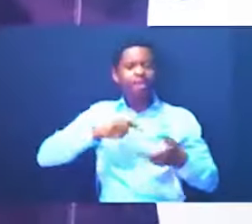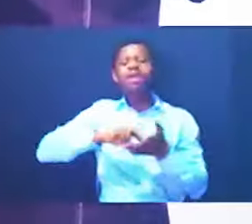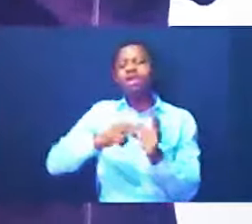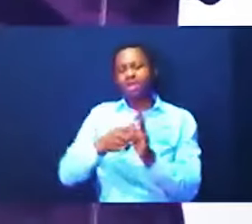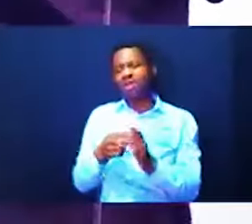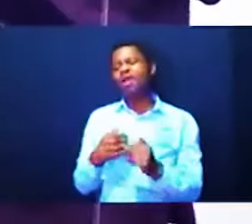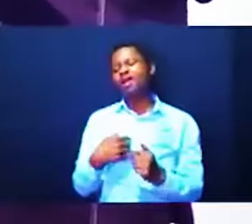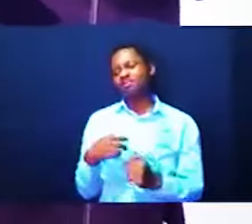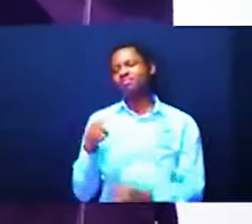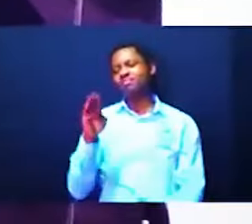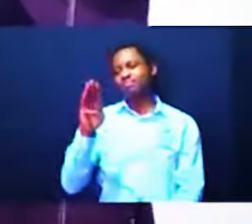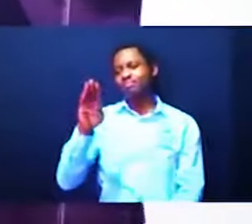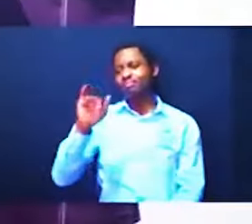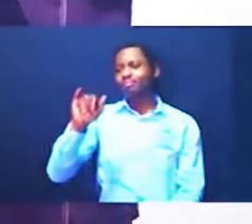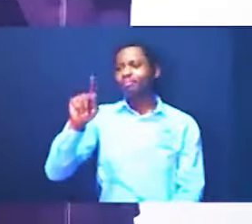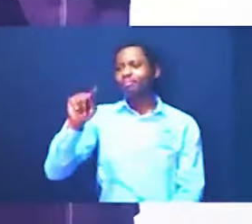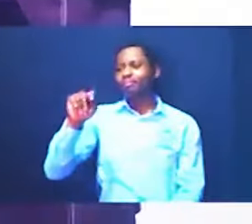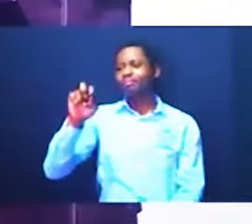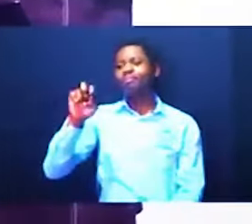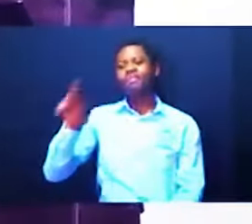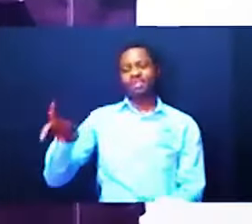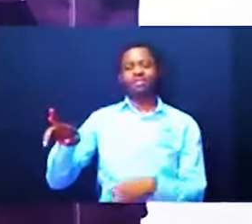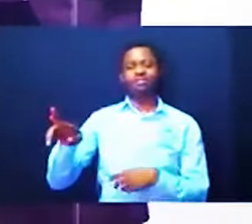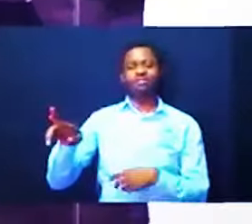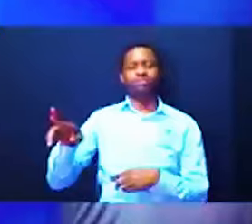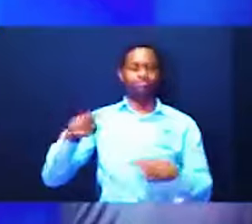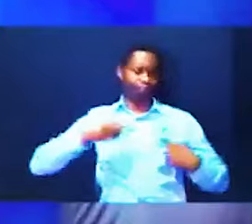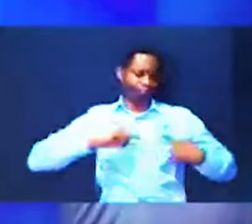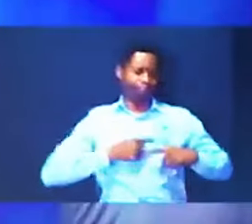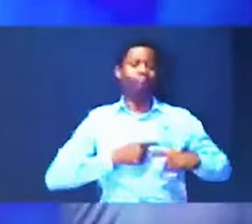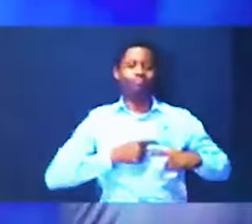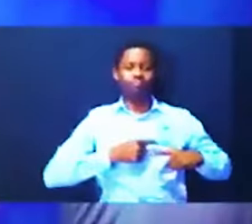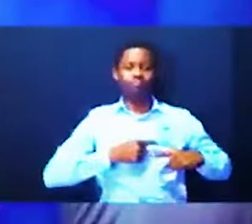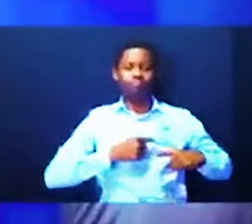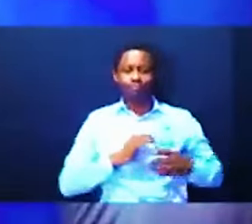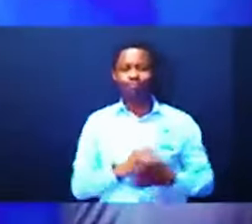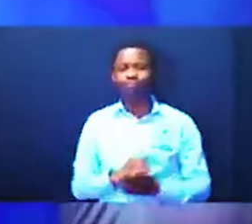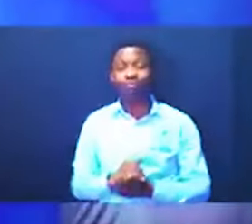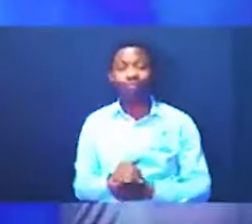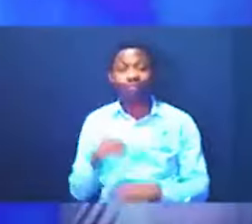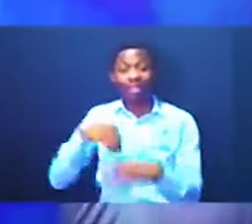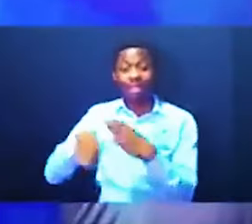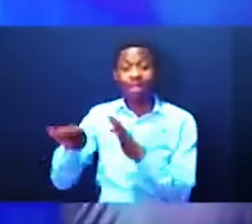See, God instructed Moses, Israel, through Moses in